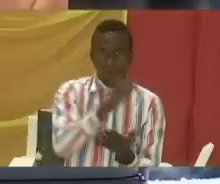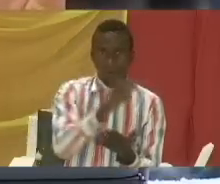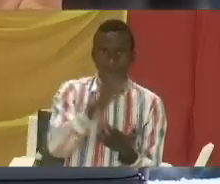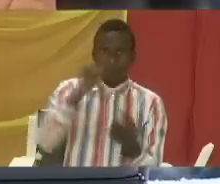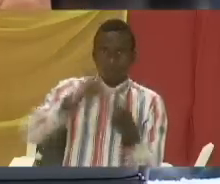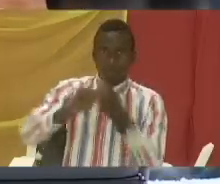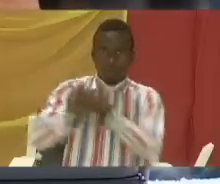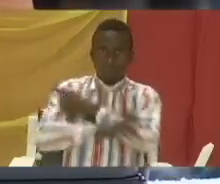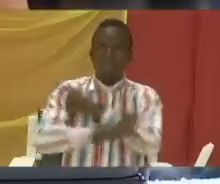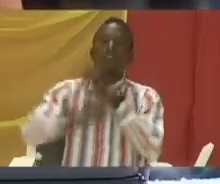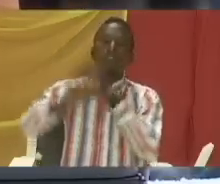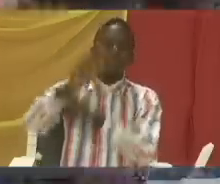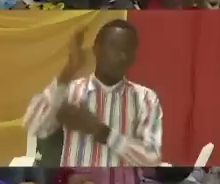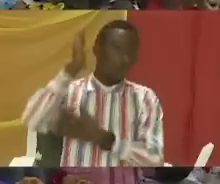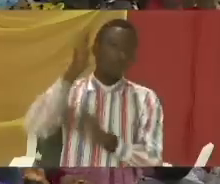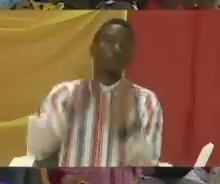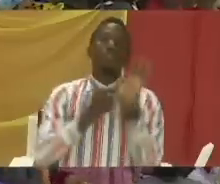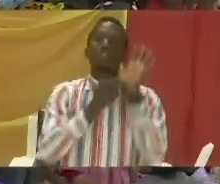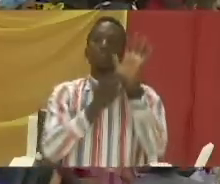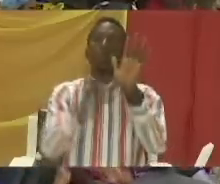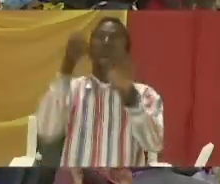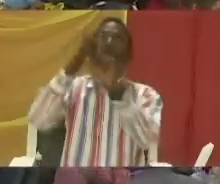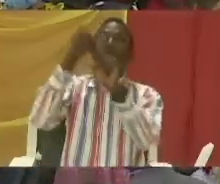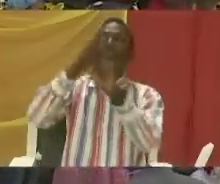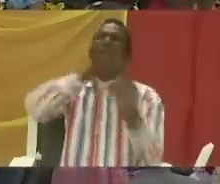today God will show himself mighty.